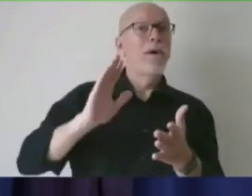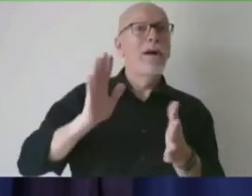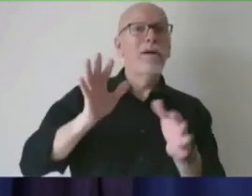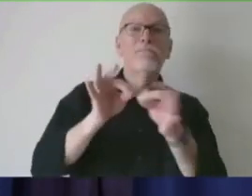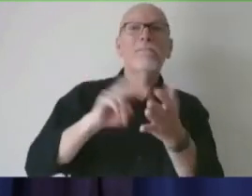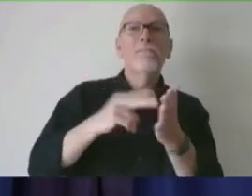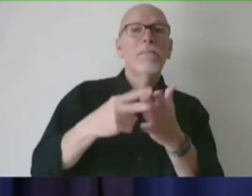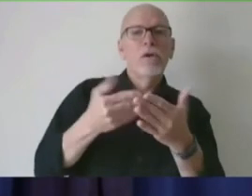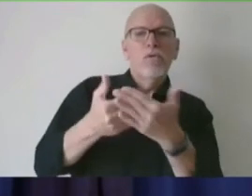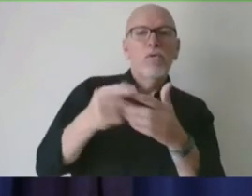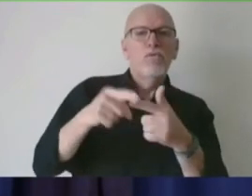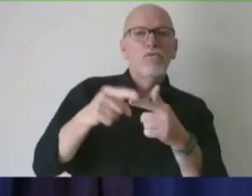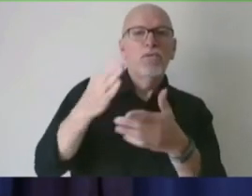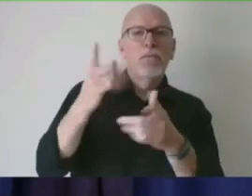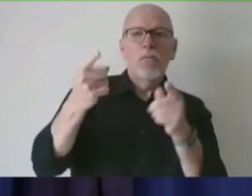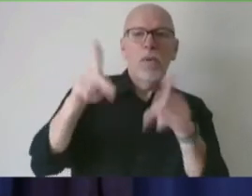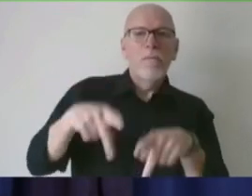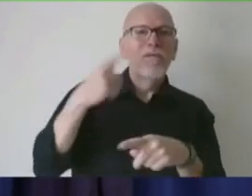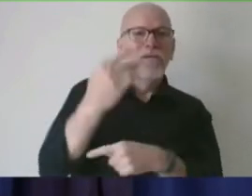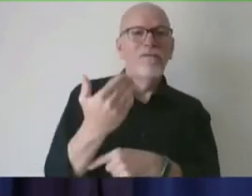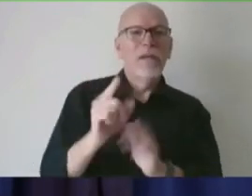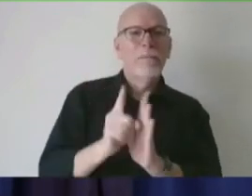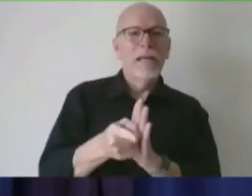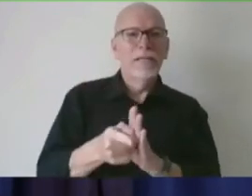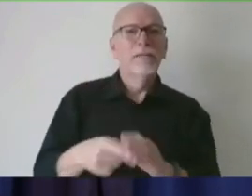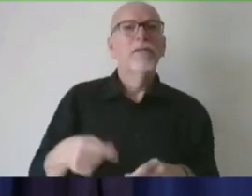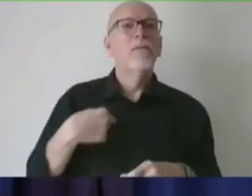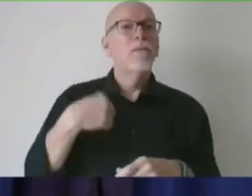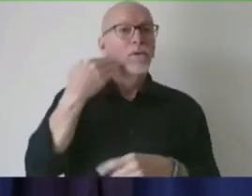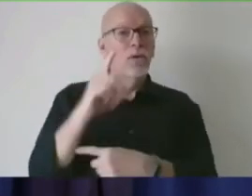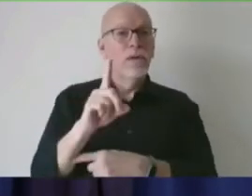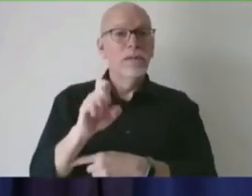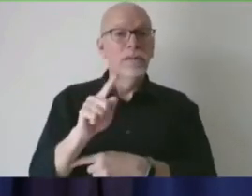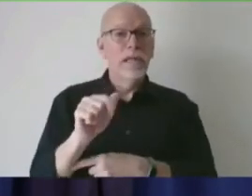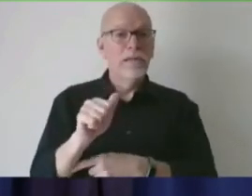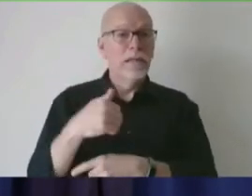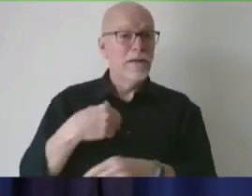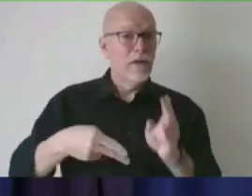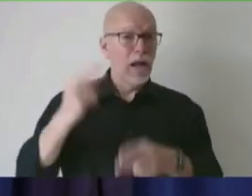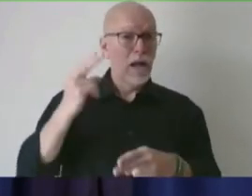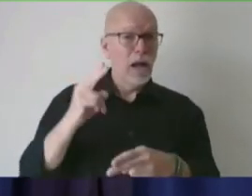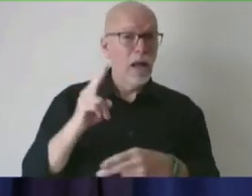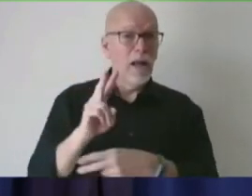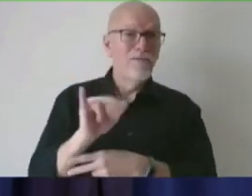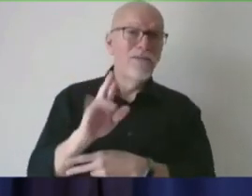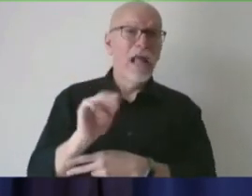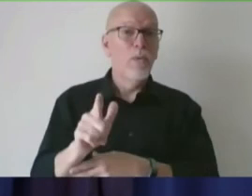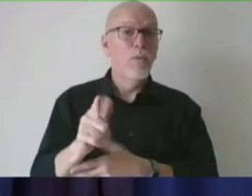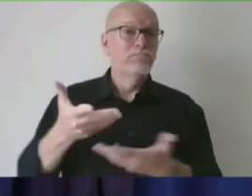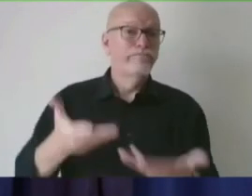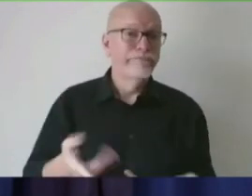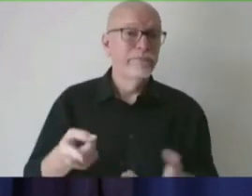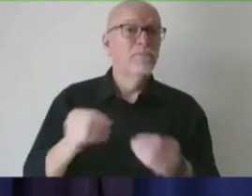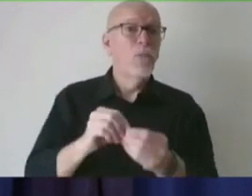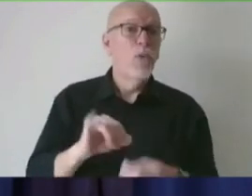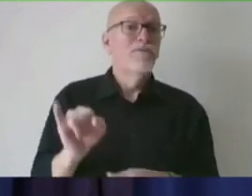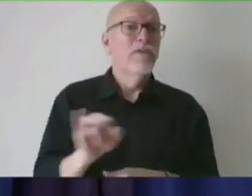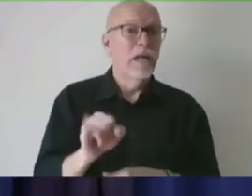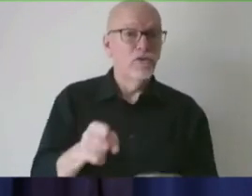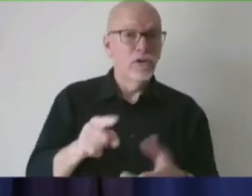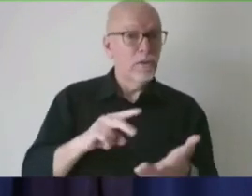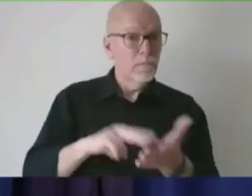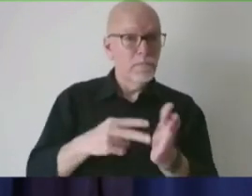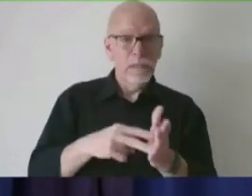to someone for at least 15 minutes. Since we know that Delta carries a higher viral load and is more infectious, is that same definition